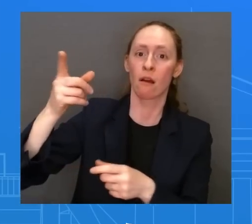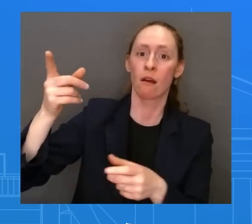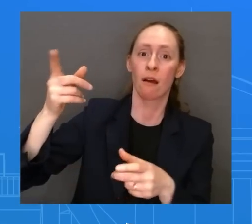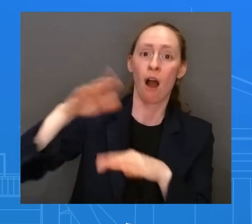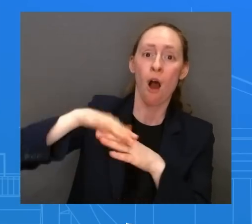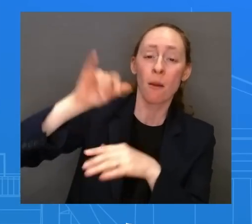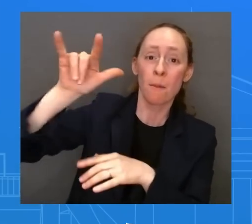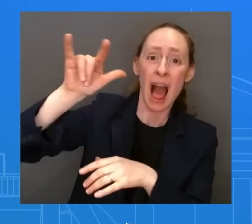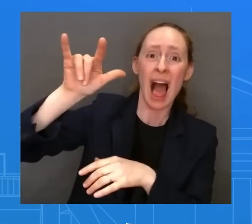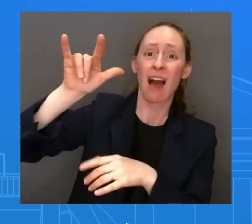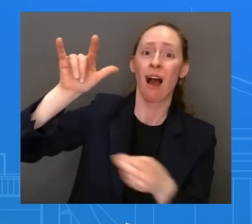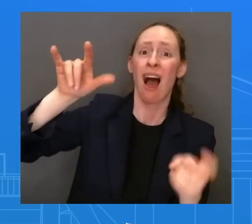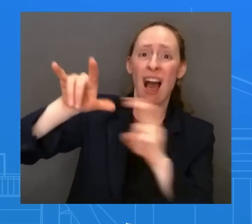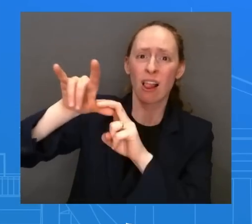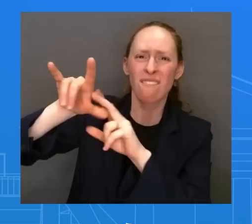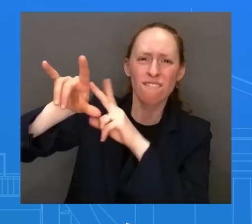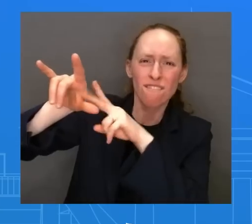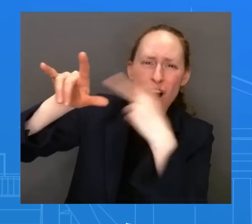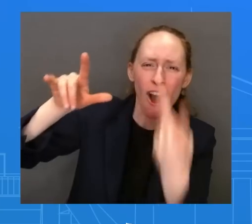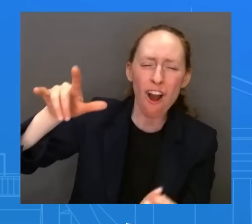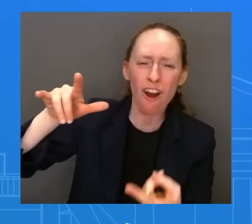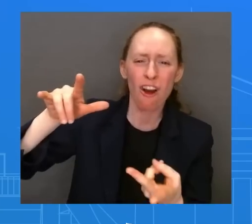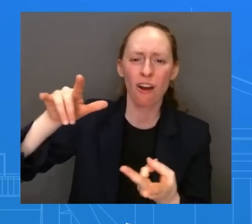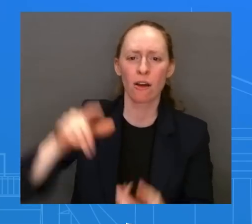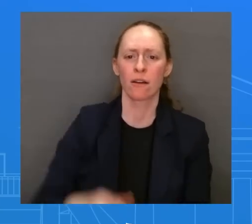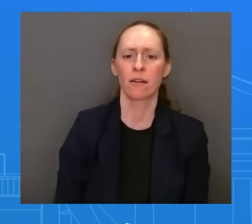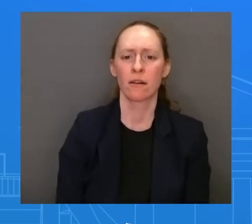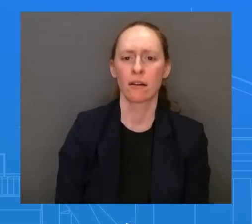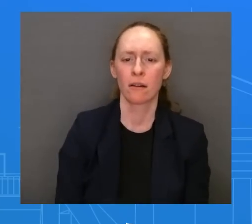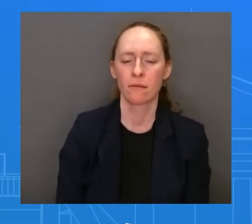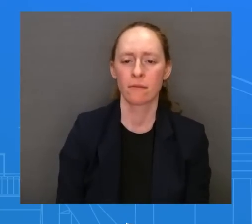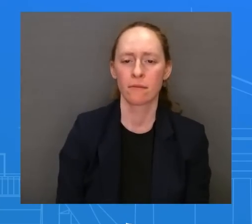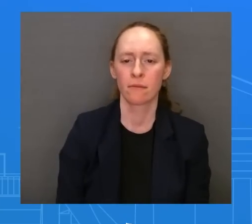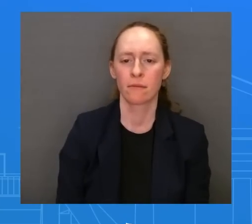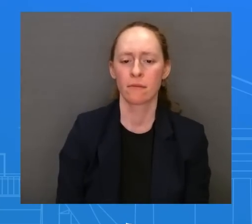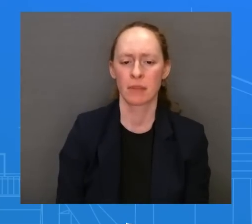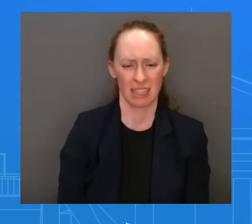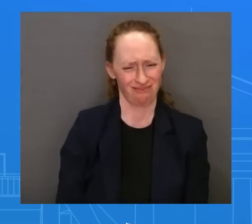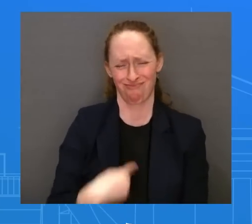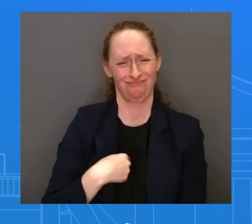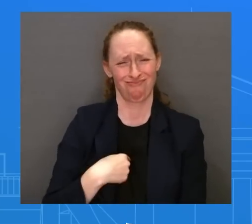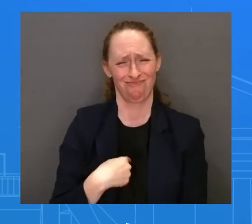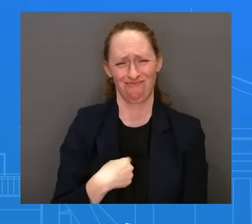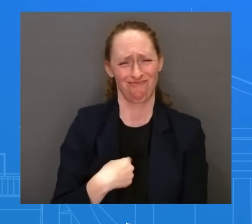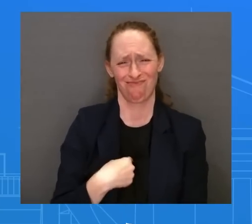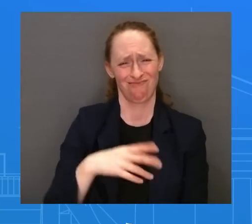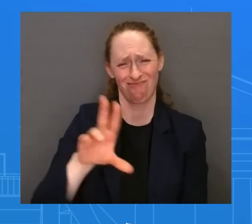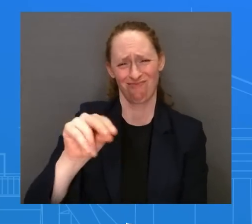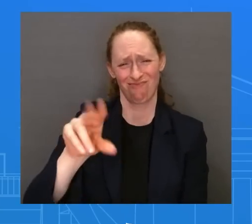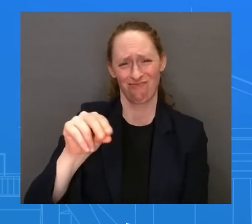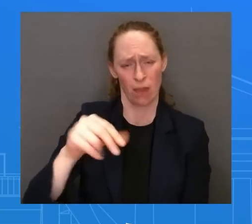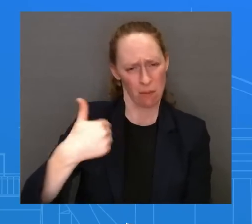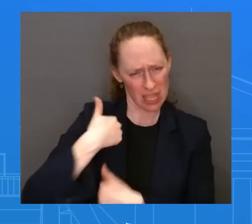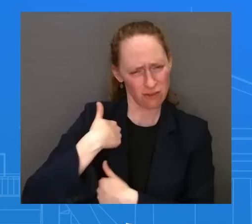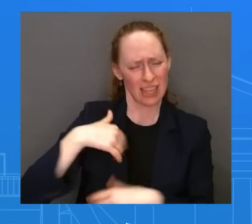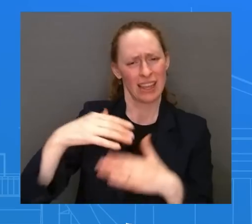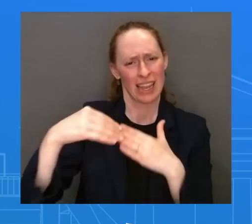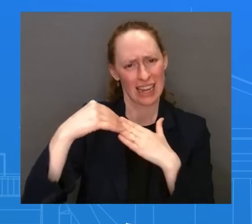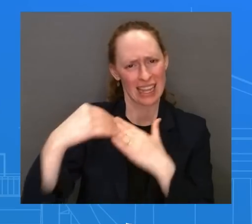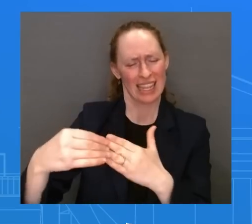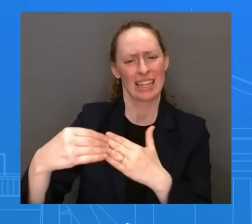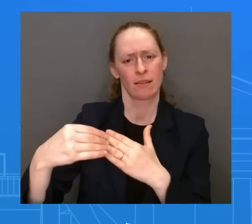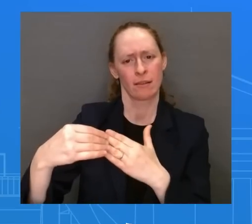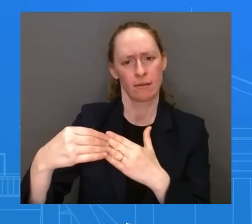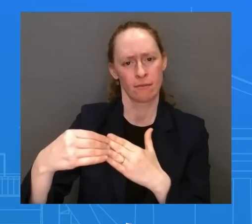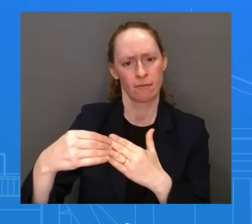non-combatant evacuation operation once it was called and the military leads those it's pretty clear now we needed the support of the state department because you had to have